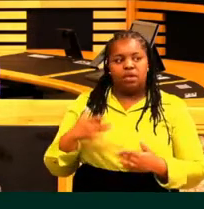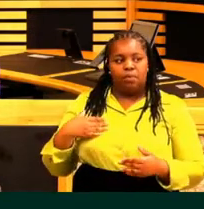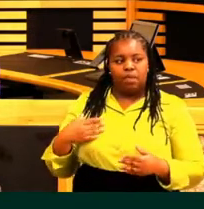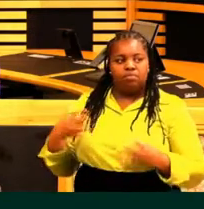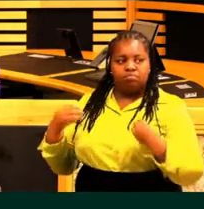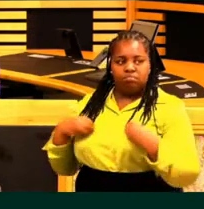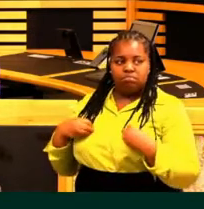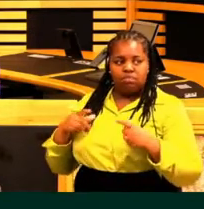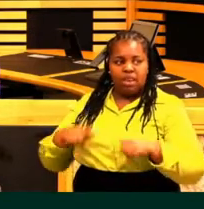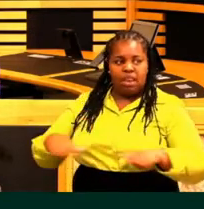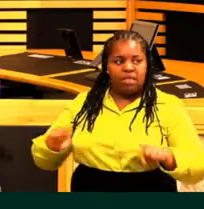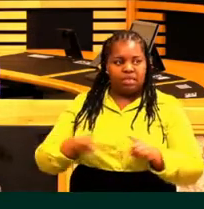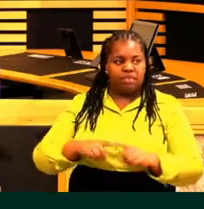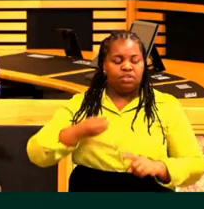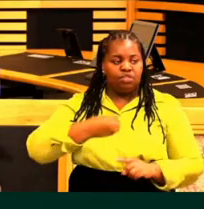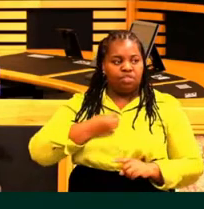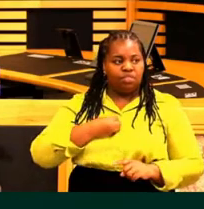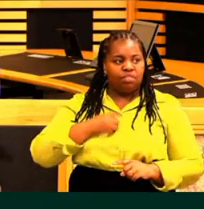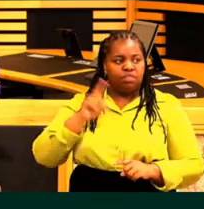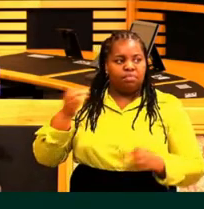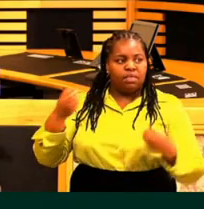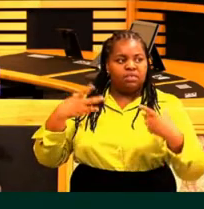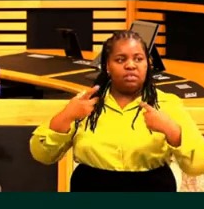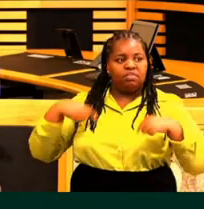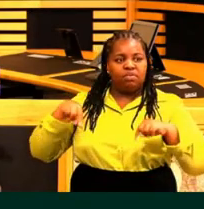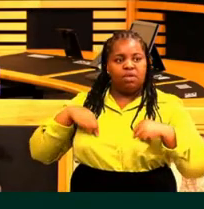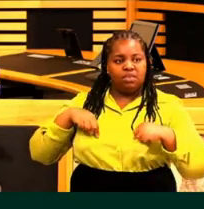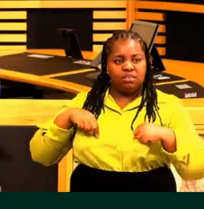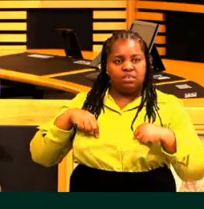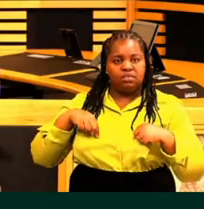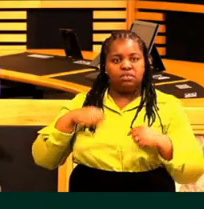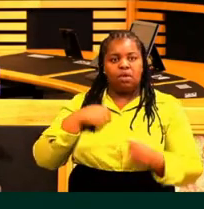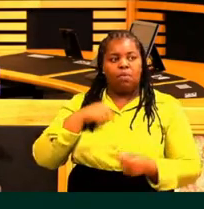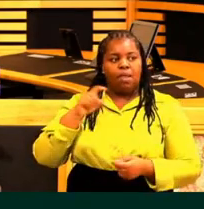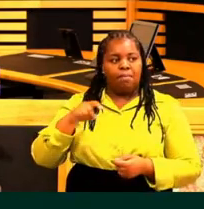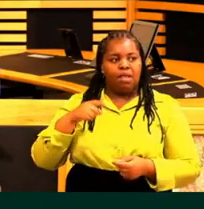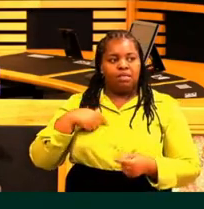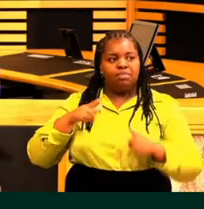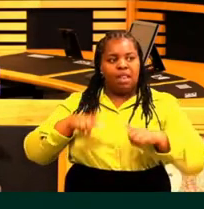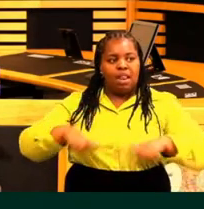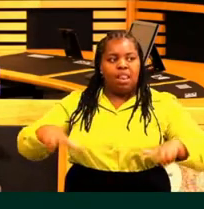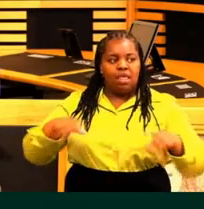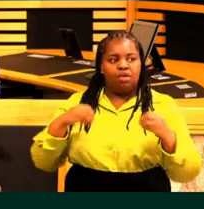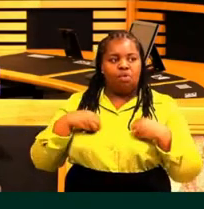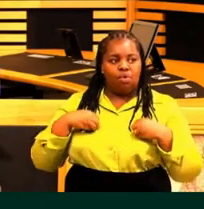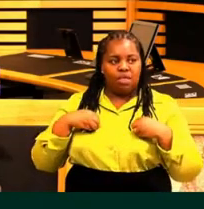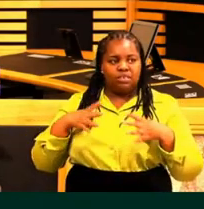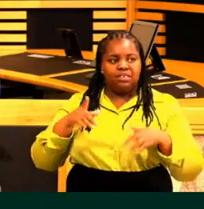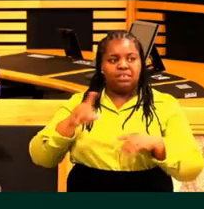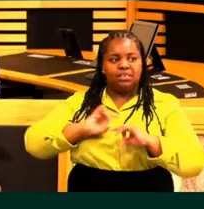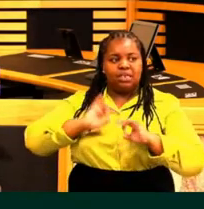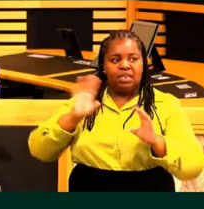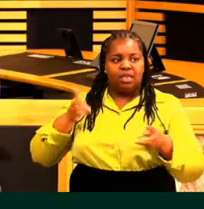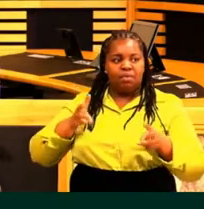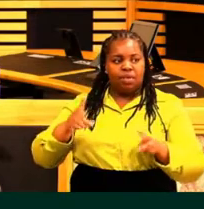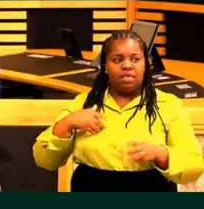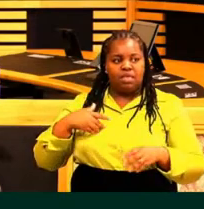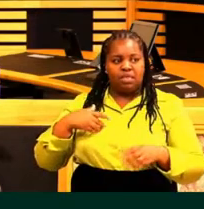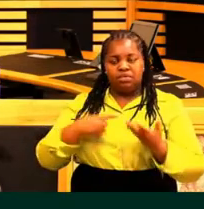as the youth land must be given to us and we must be landowners it's clear because